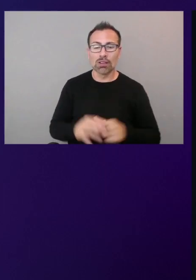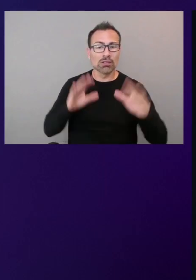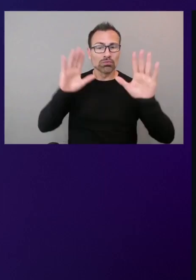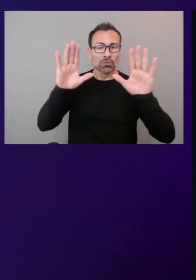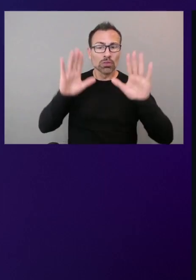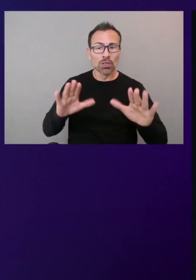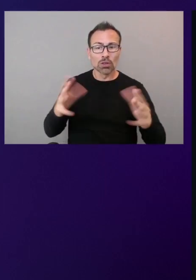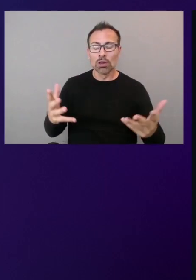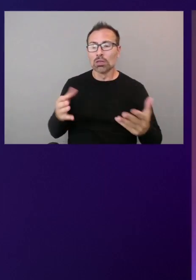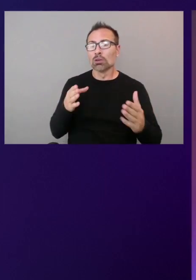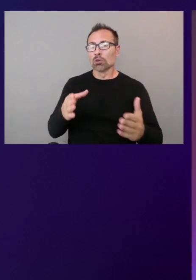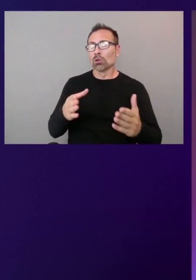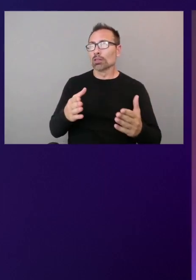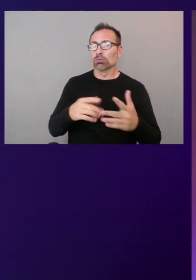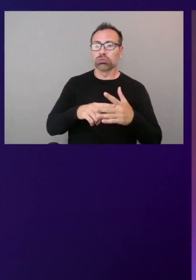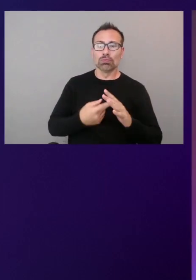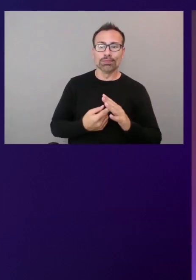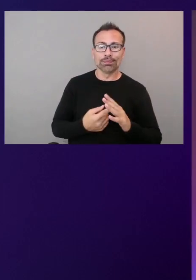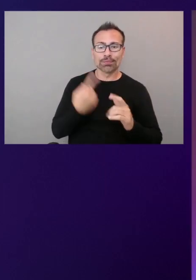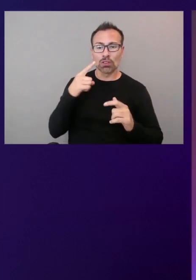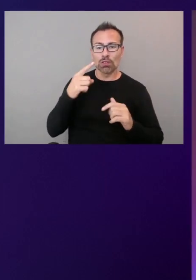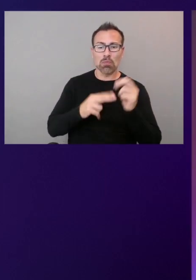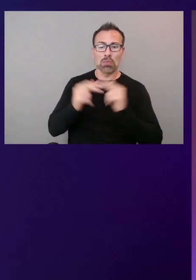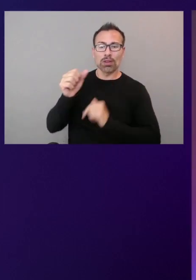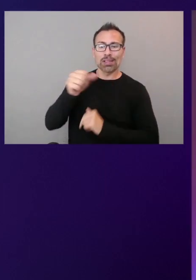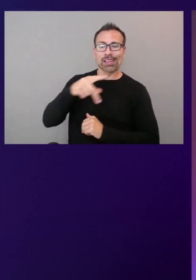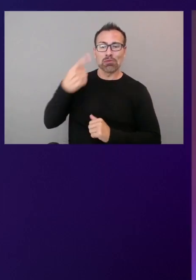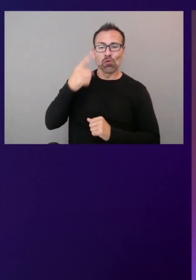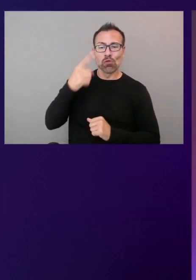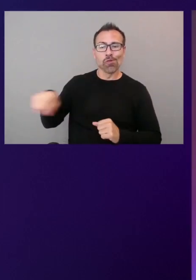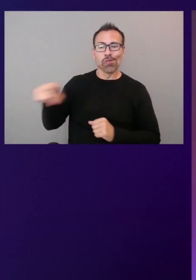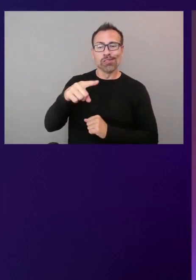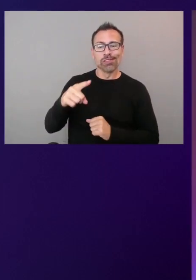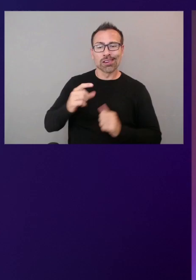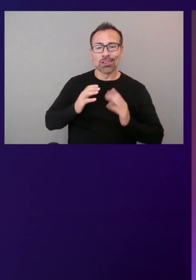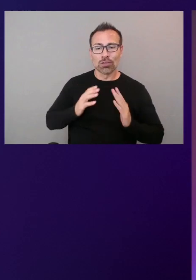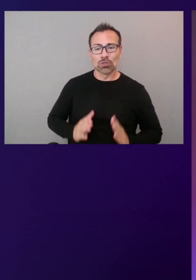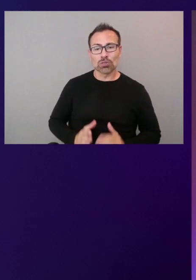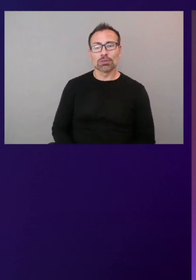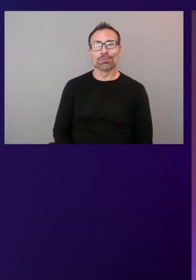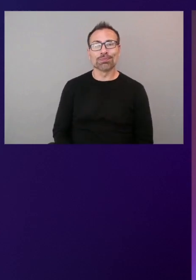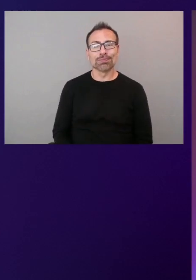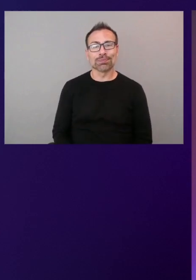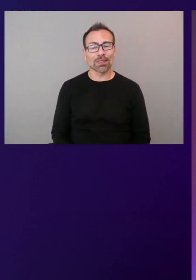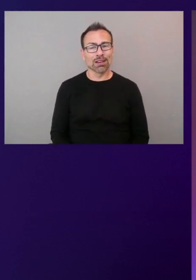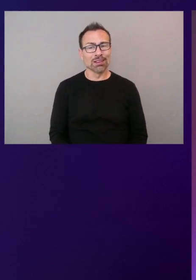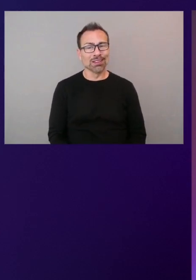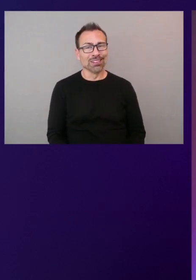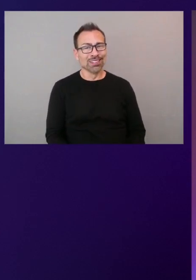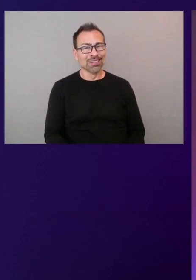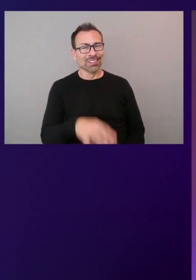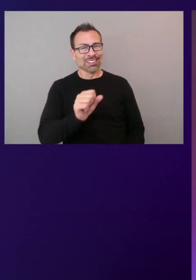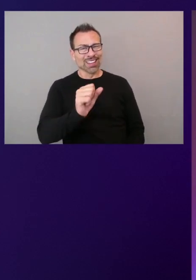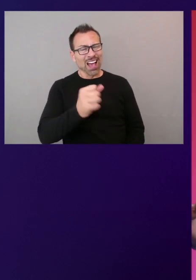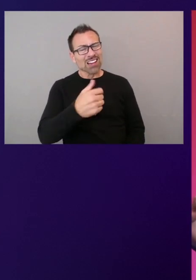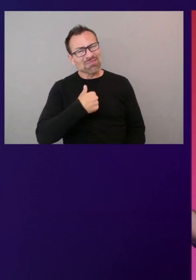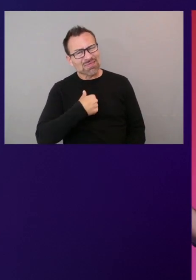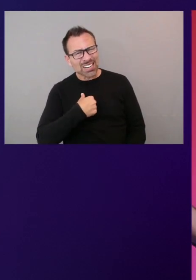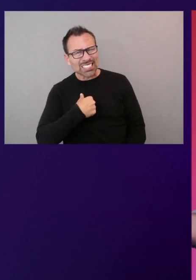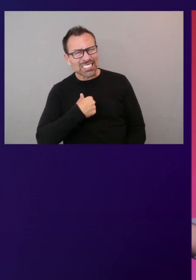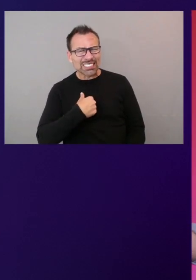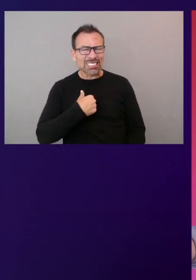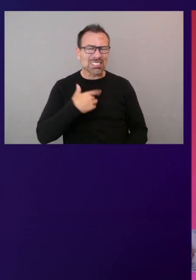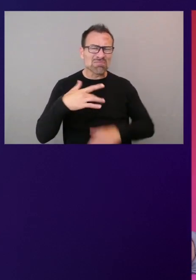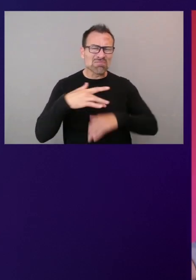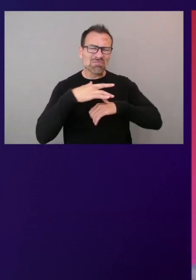way to get started for building apps for your users. Nice, yeah. I'm a little familiar with Flutter. I'm excited because